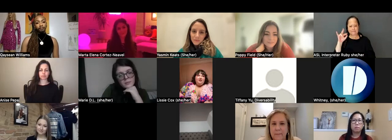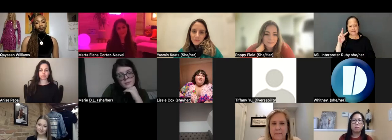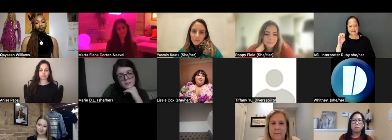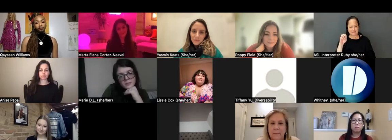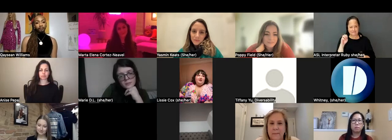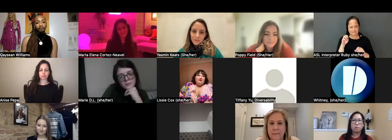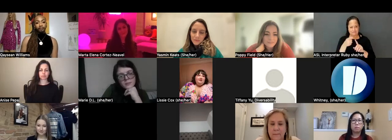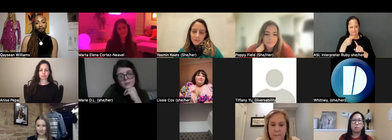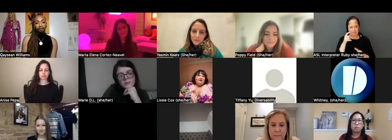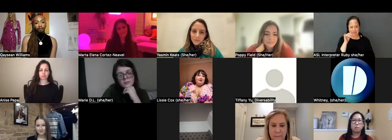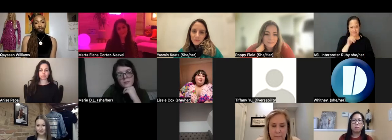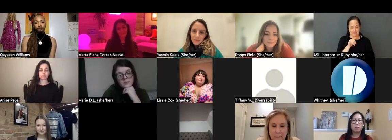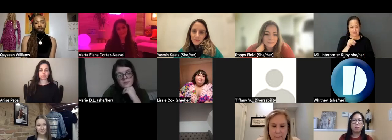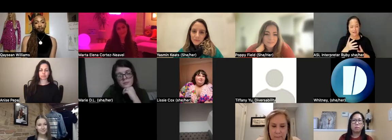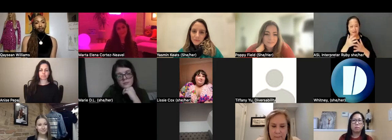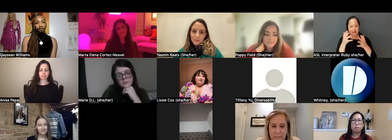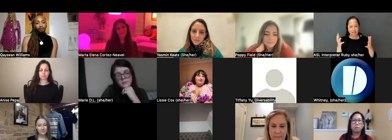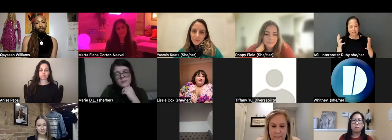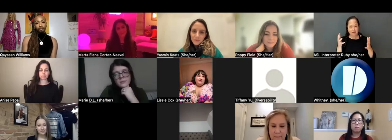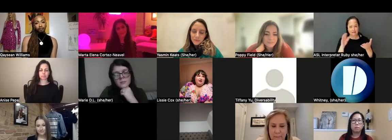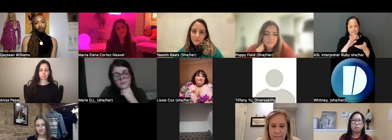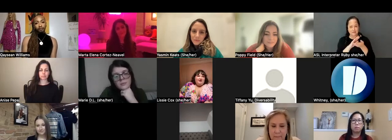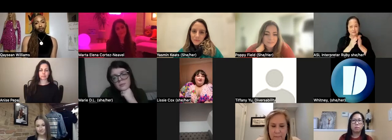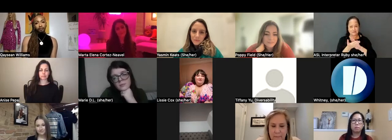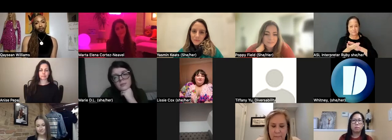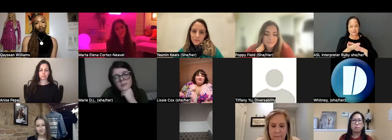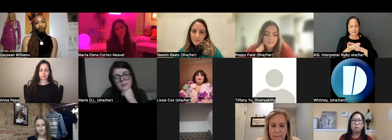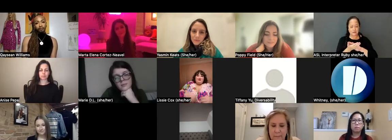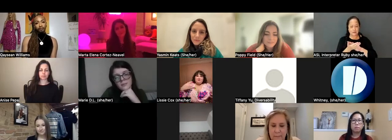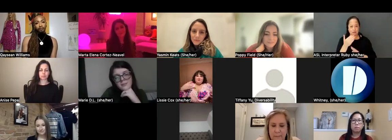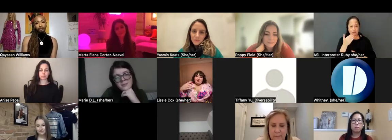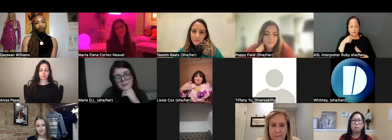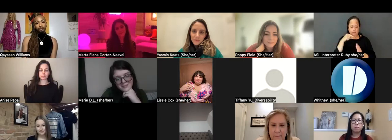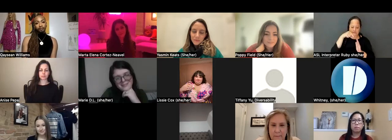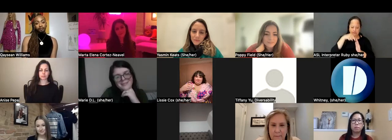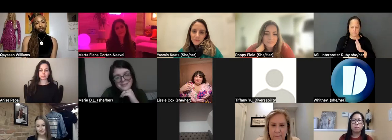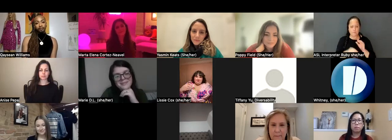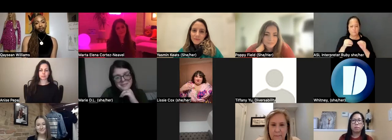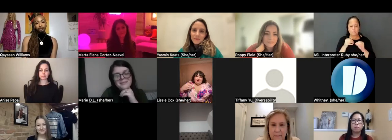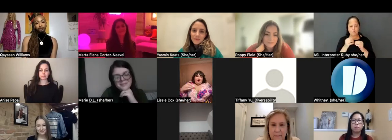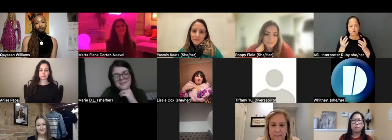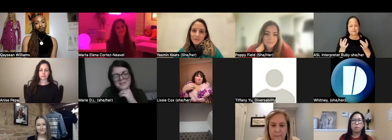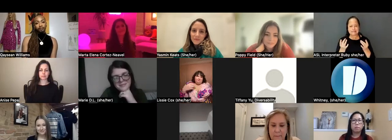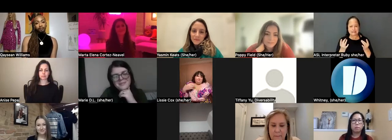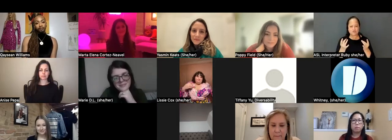A lot of it has become, I've gotten more into texture,